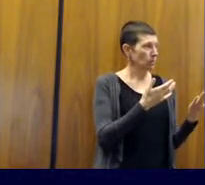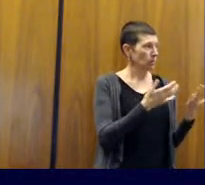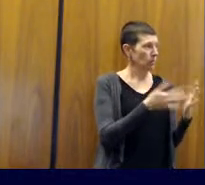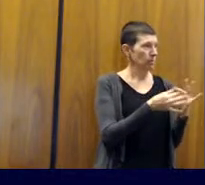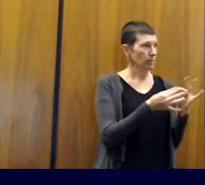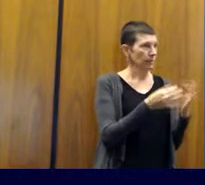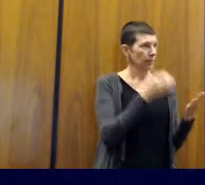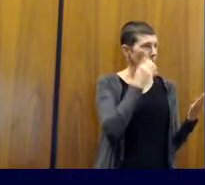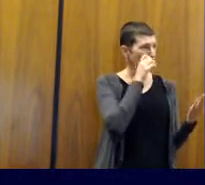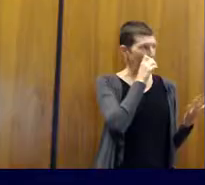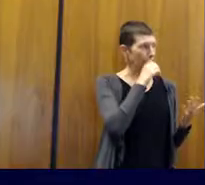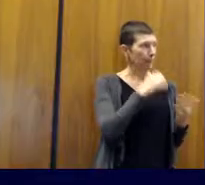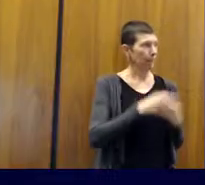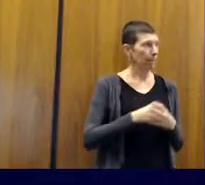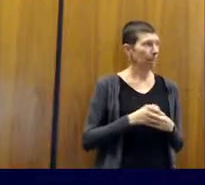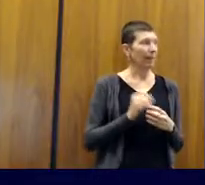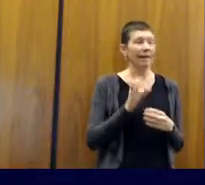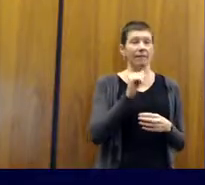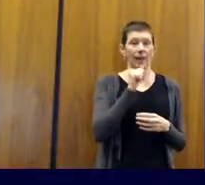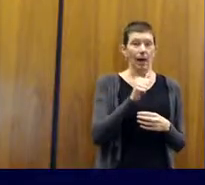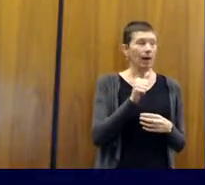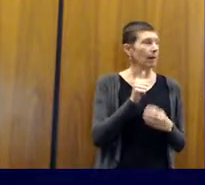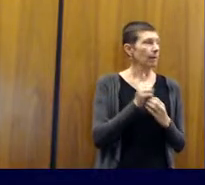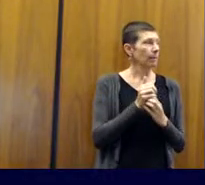speak? If not,